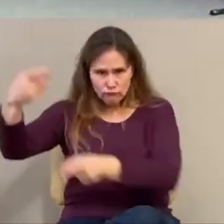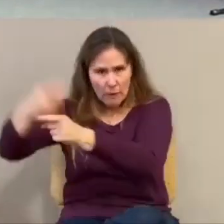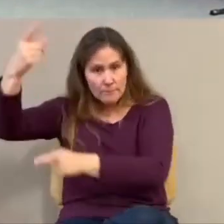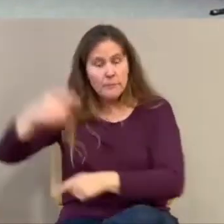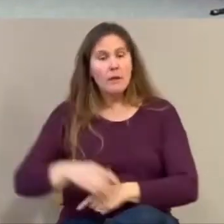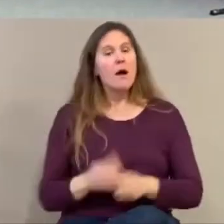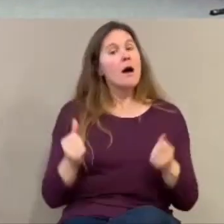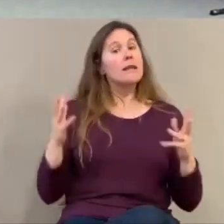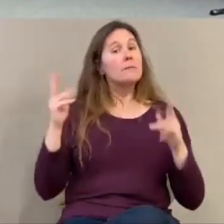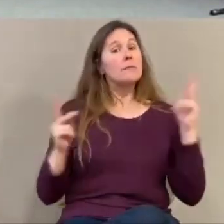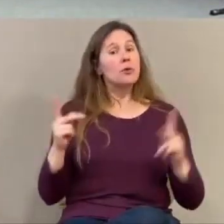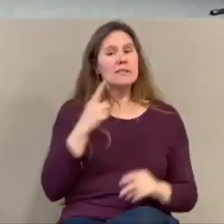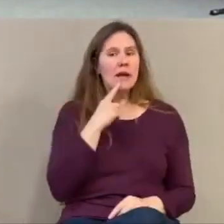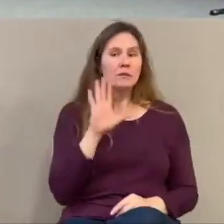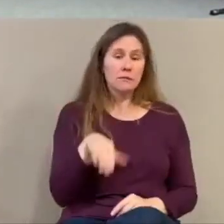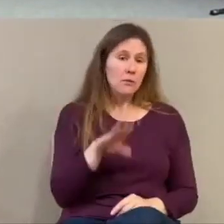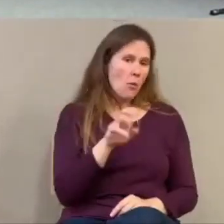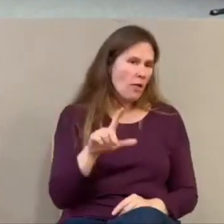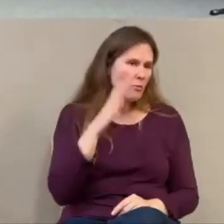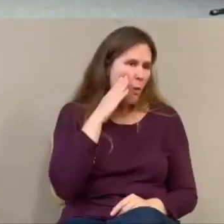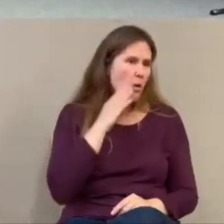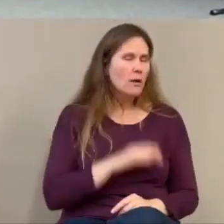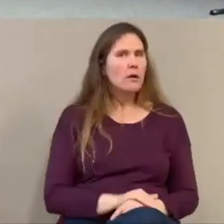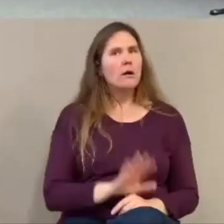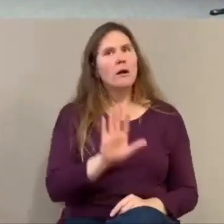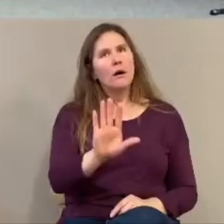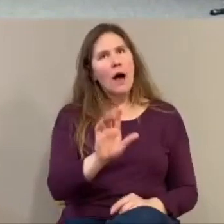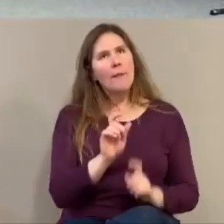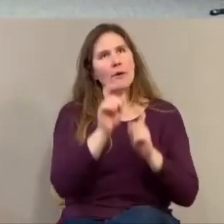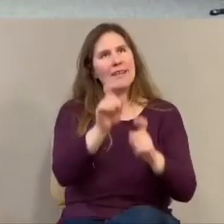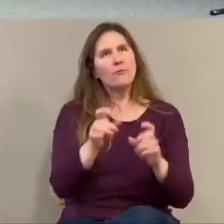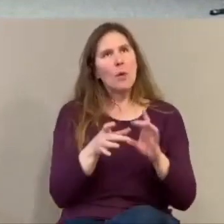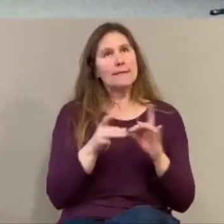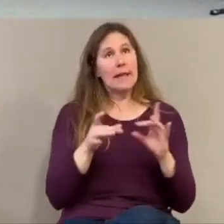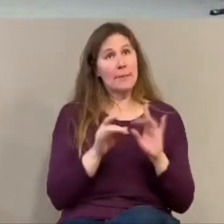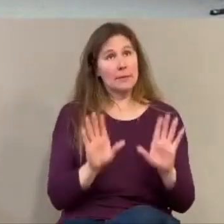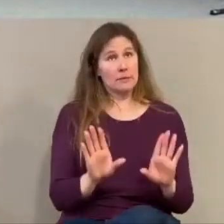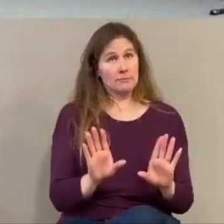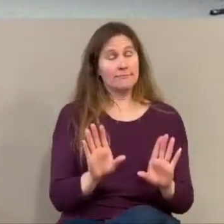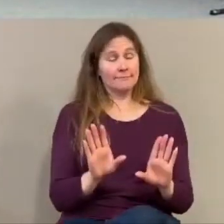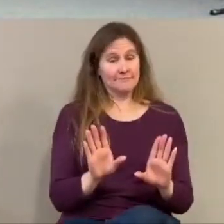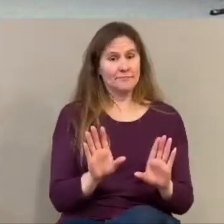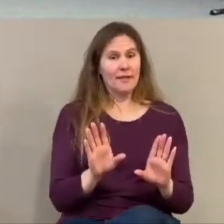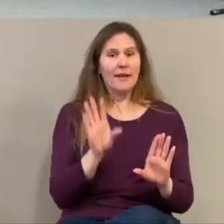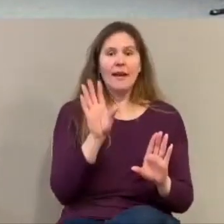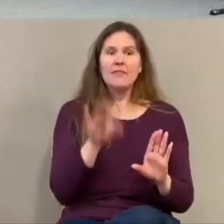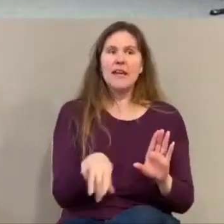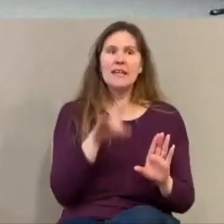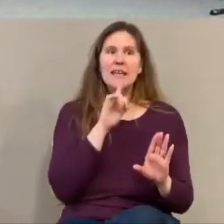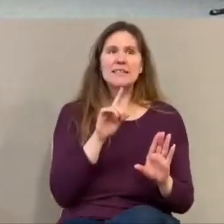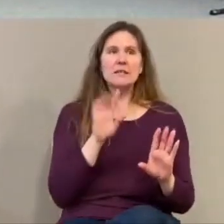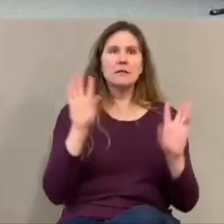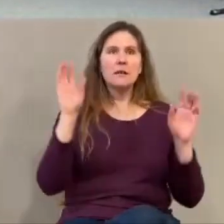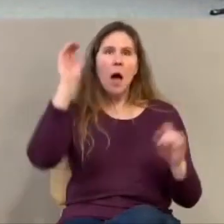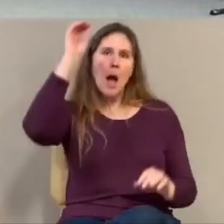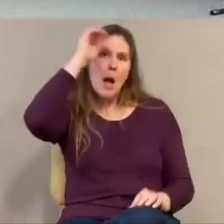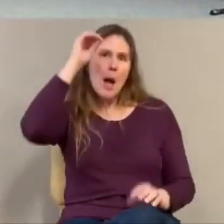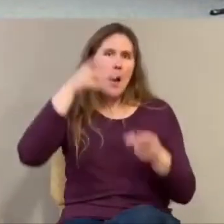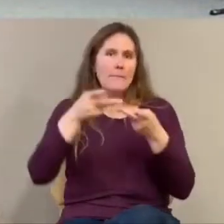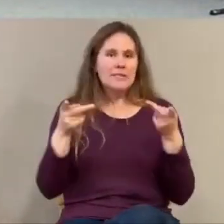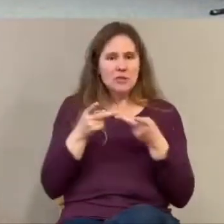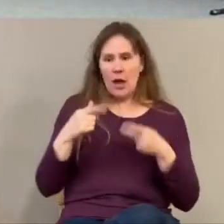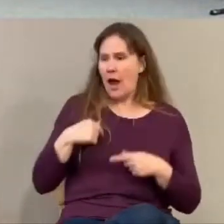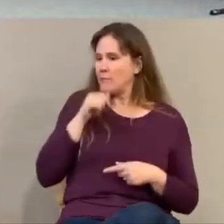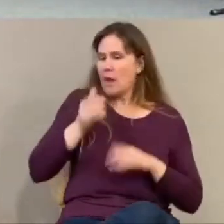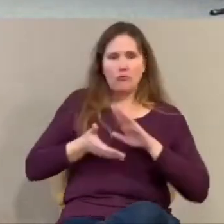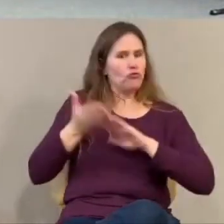See, a lot of people say, well, you know, now I'm going to give you a statement that is a position statement. I am not